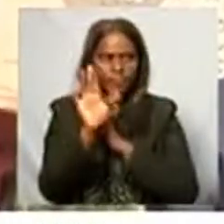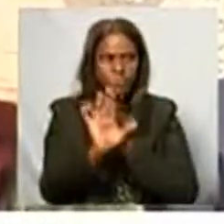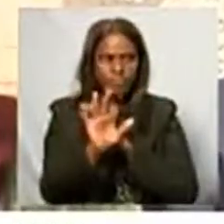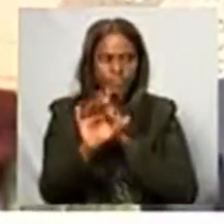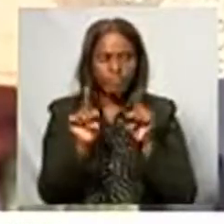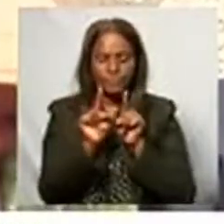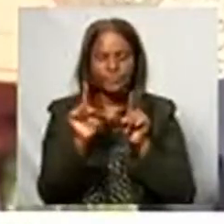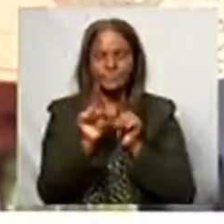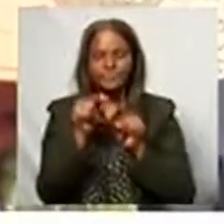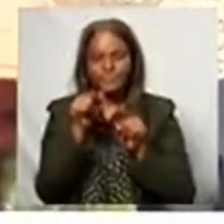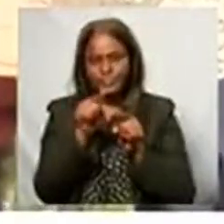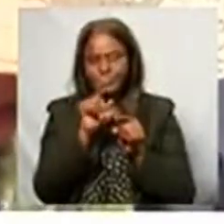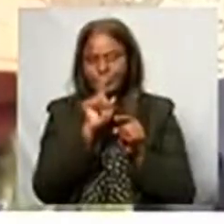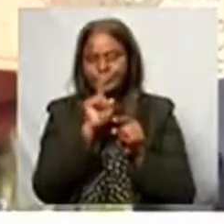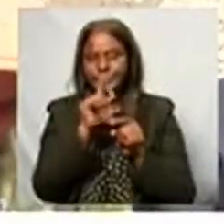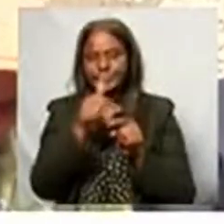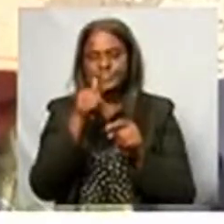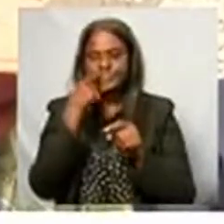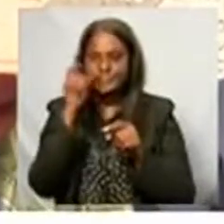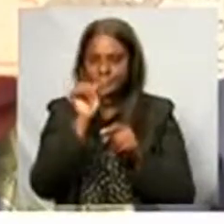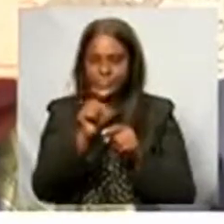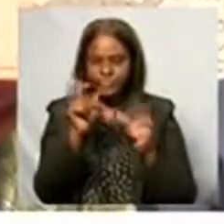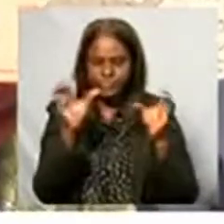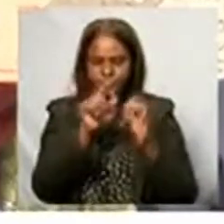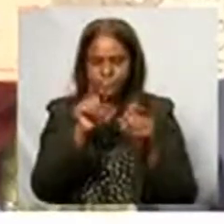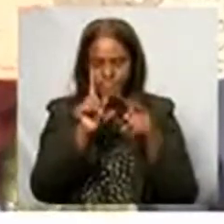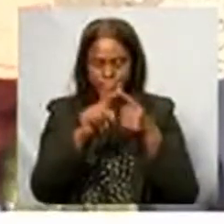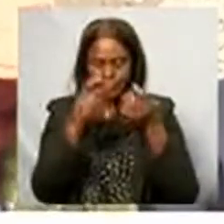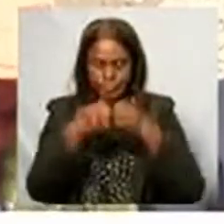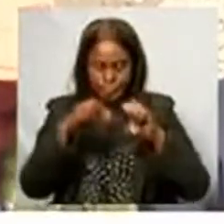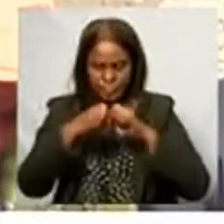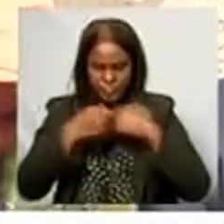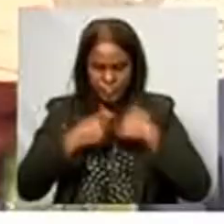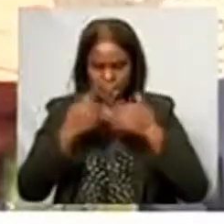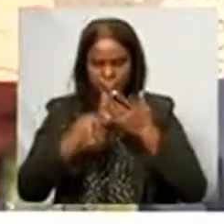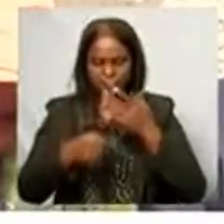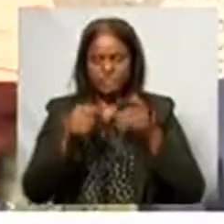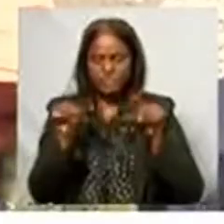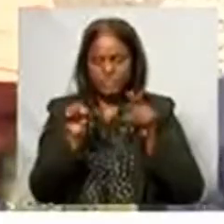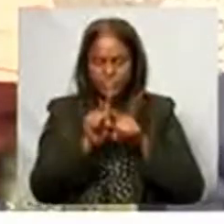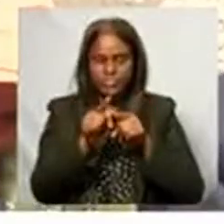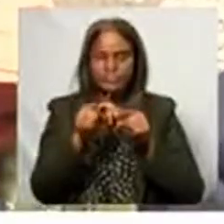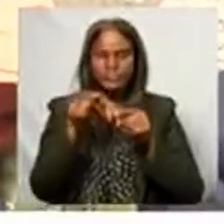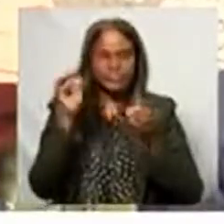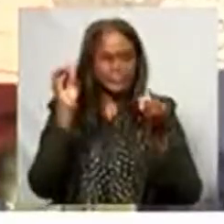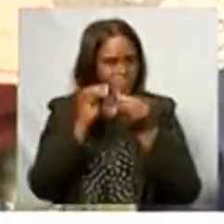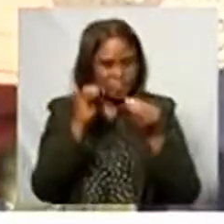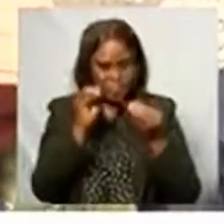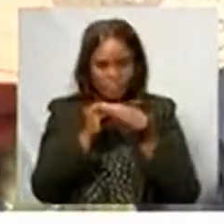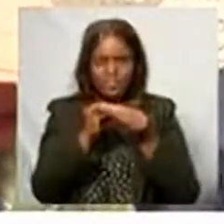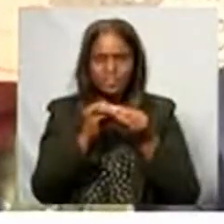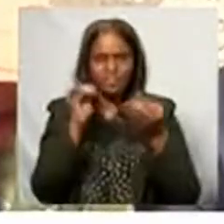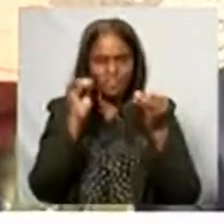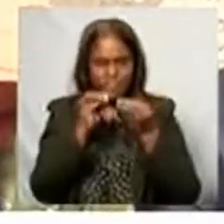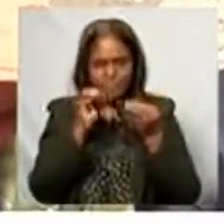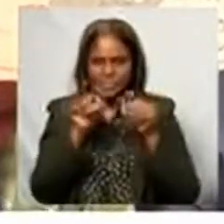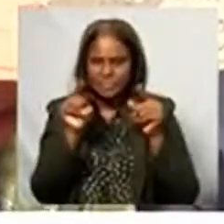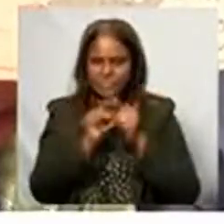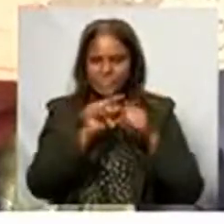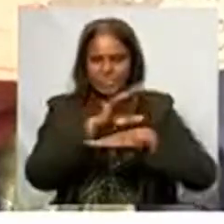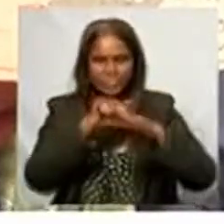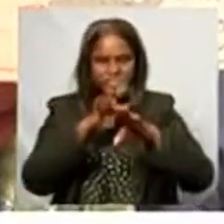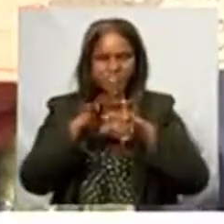And it actually compelled the committee to even go as further as calling